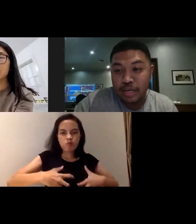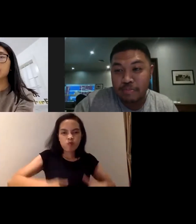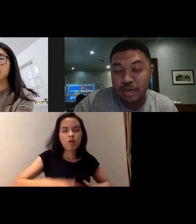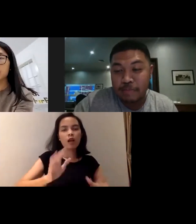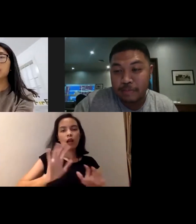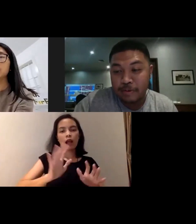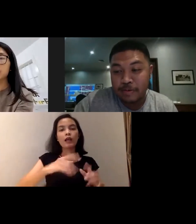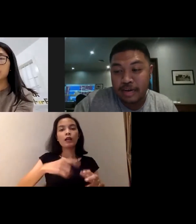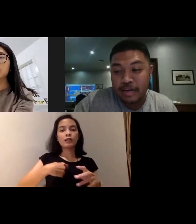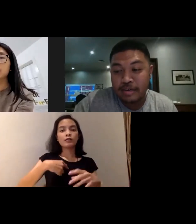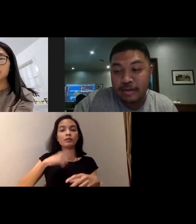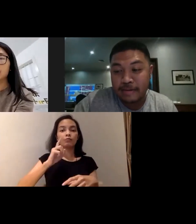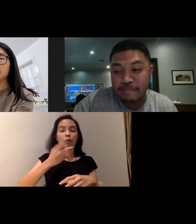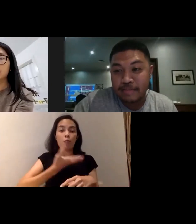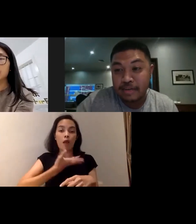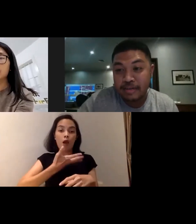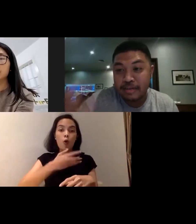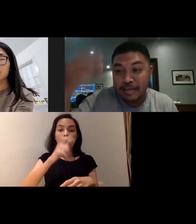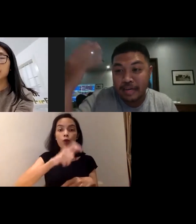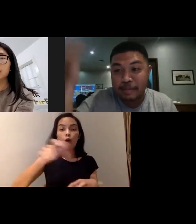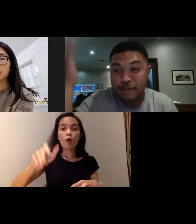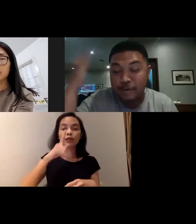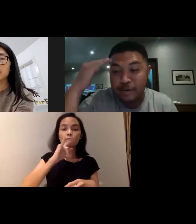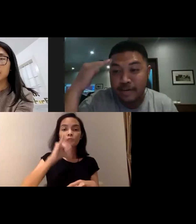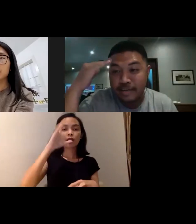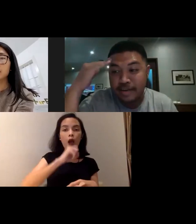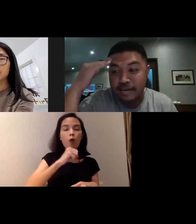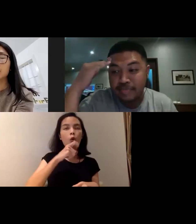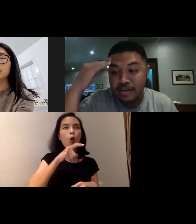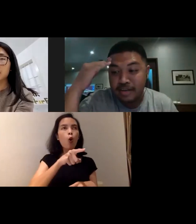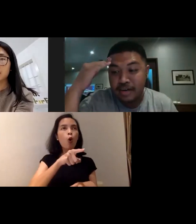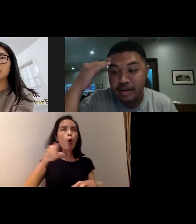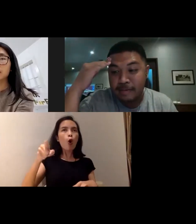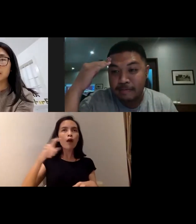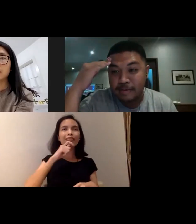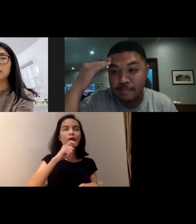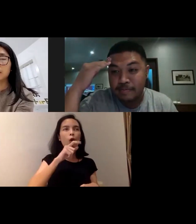make people that gay people, you know, that